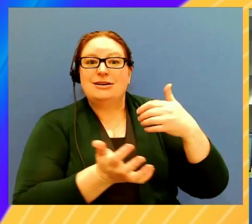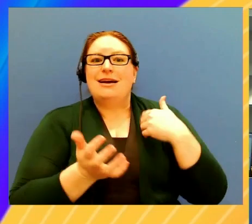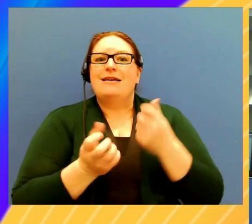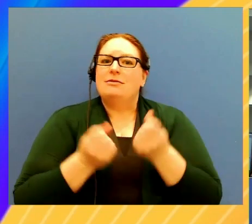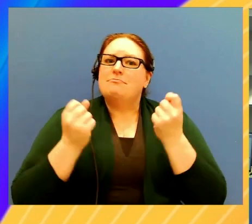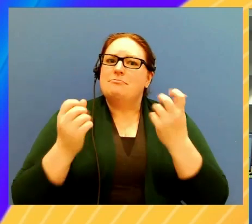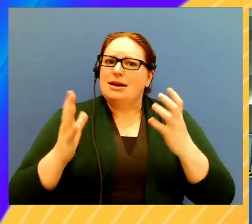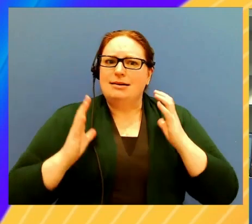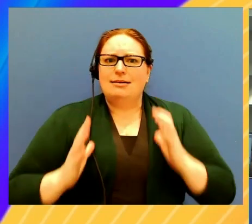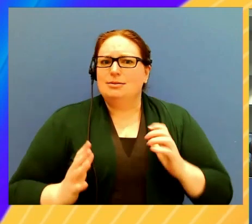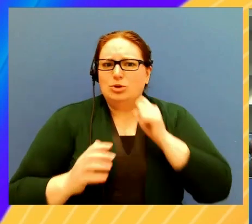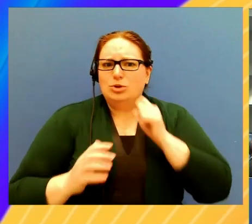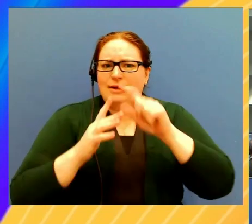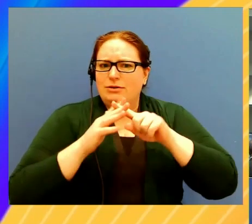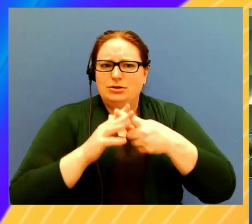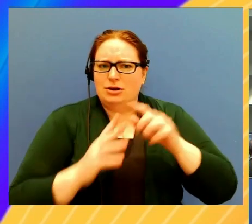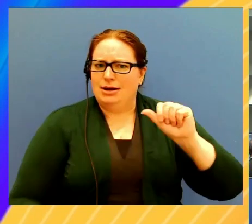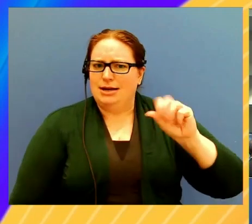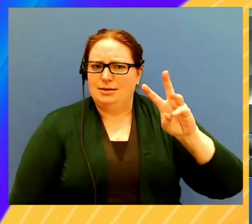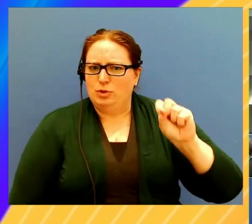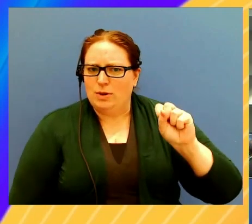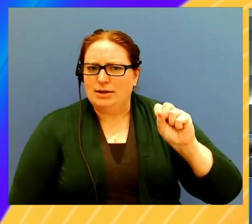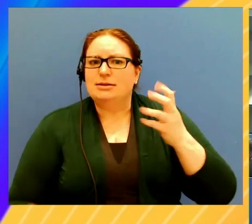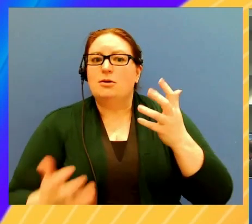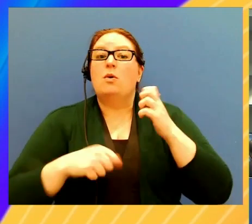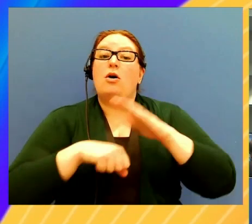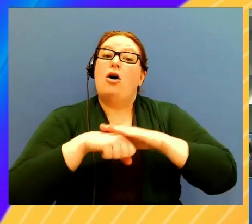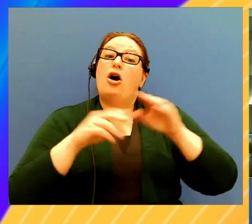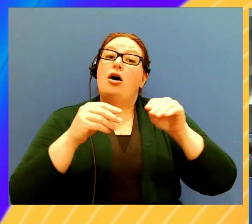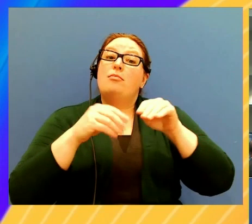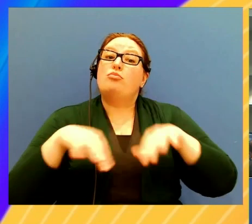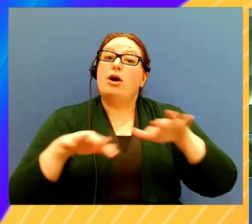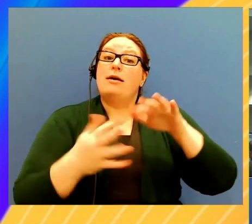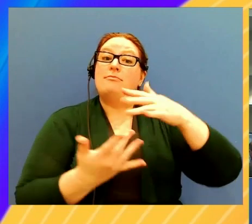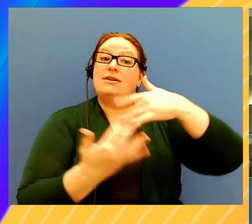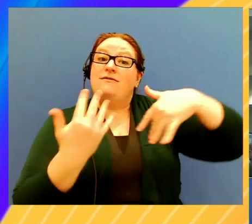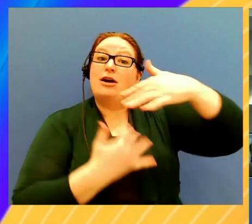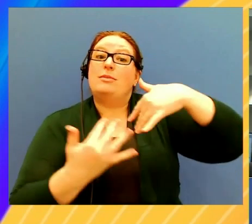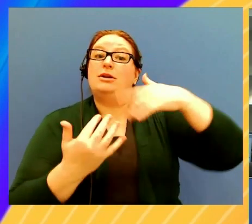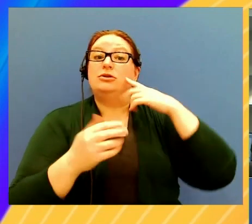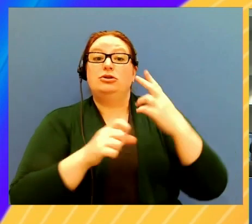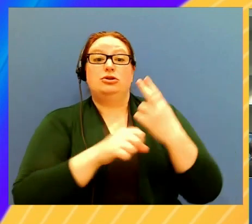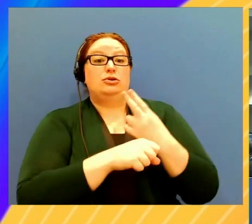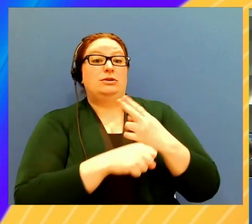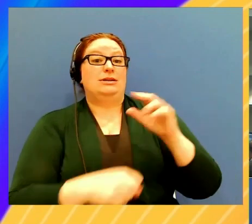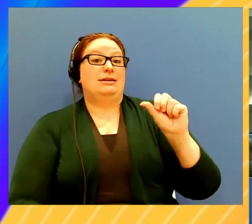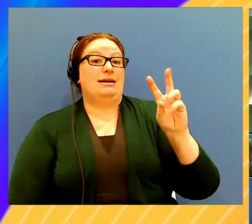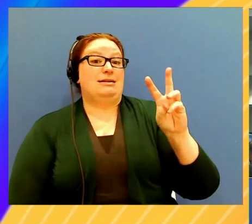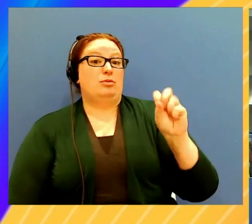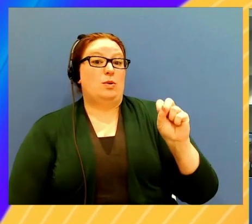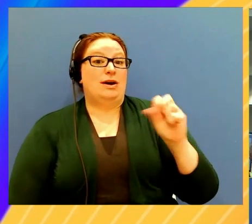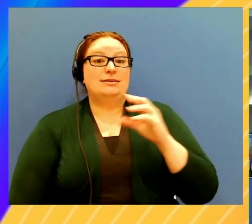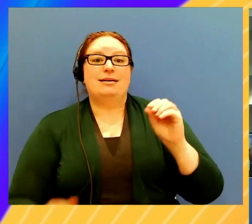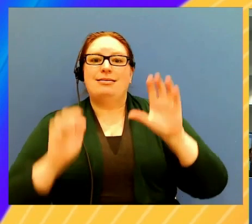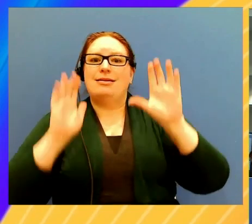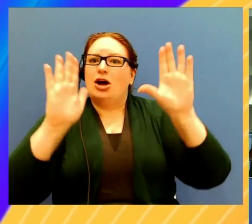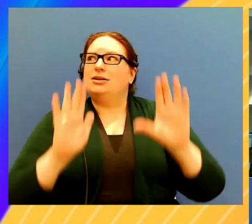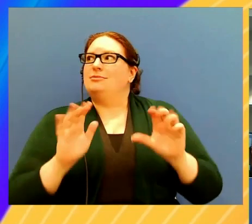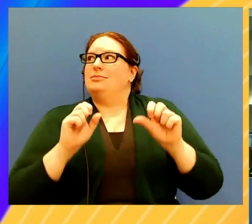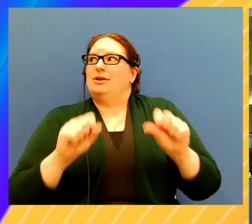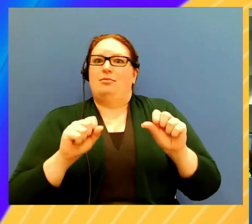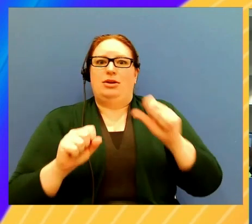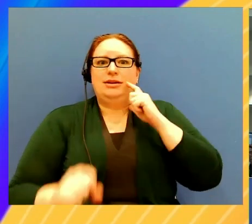on AWS and they're looking to move from an on-prem environment to using AWS and like the awesome capabilities that AWS has to